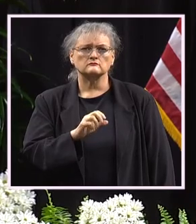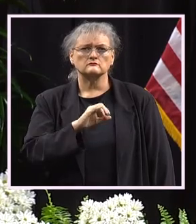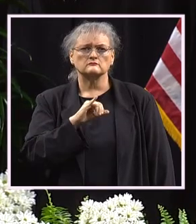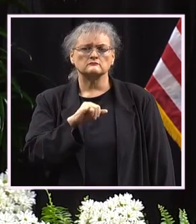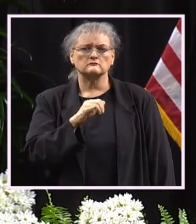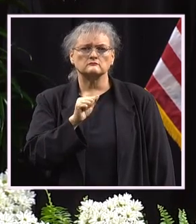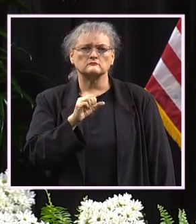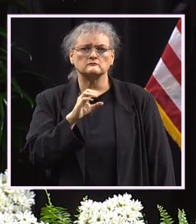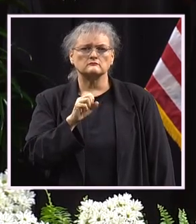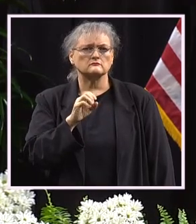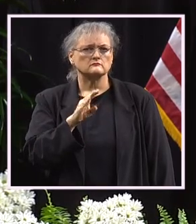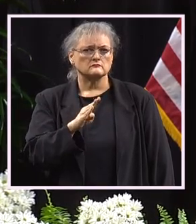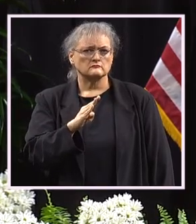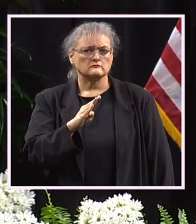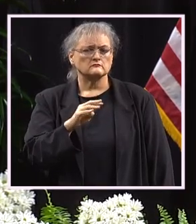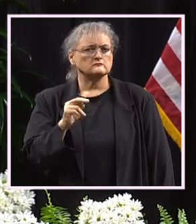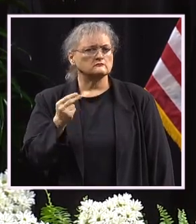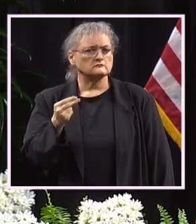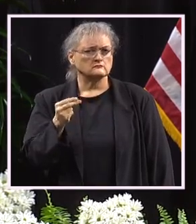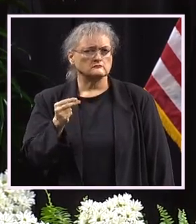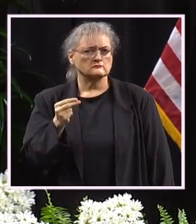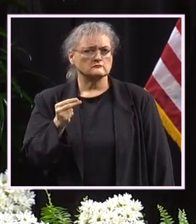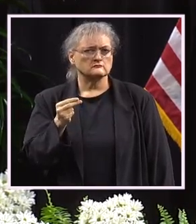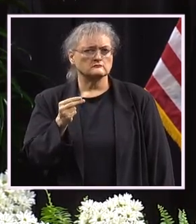Jacob M. Killian.